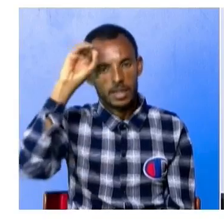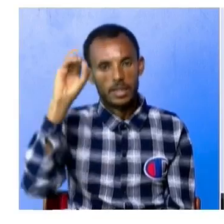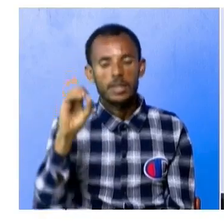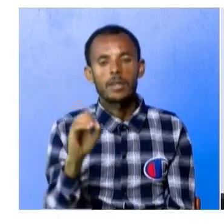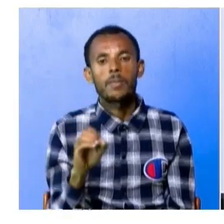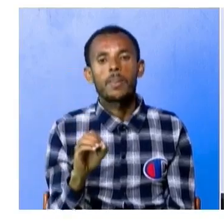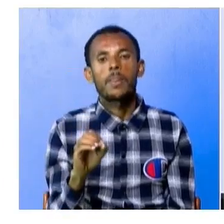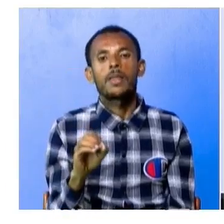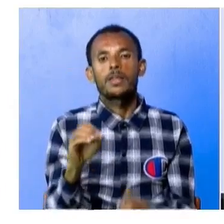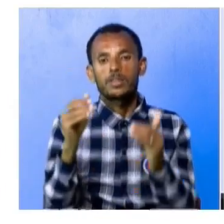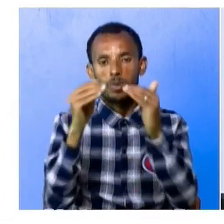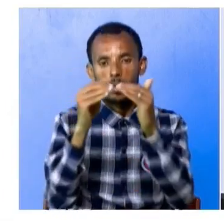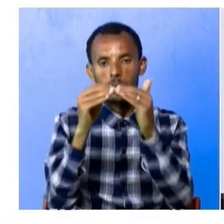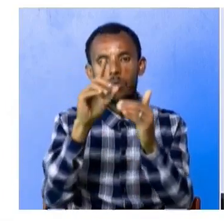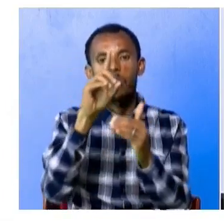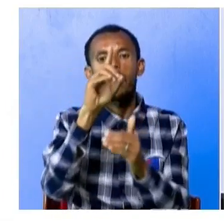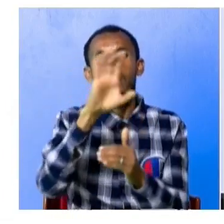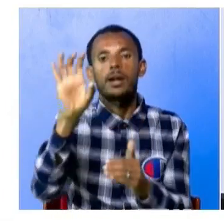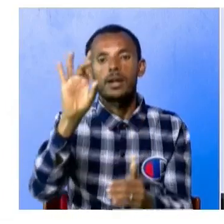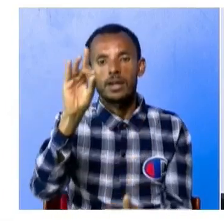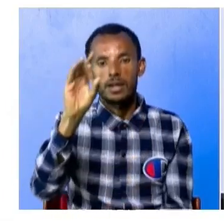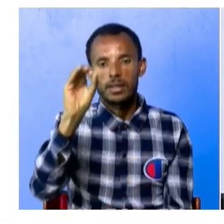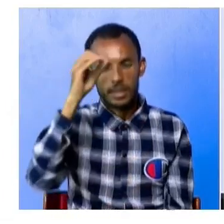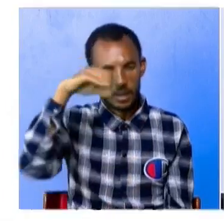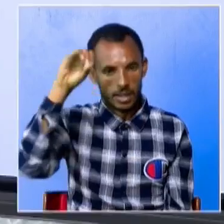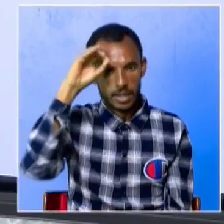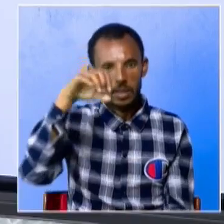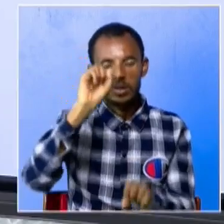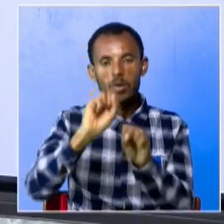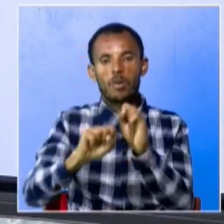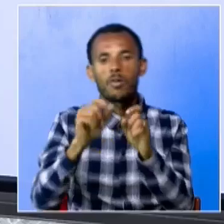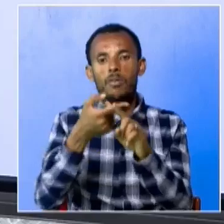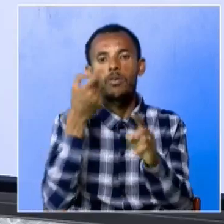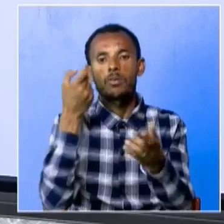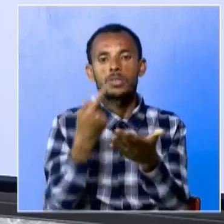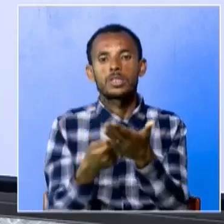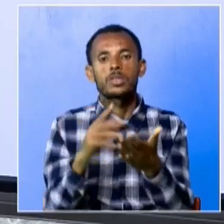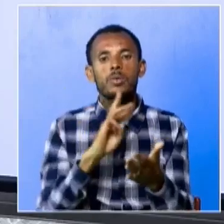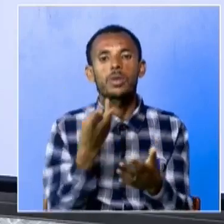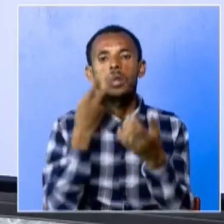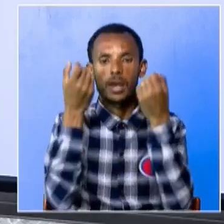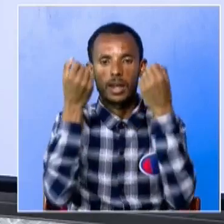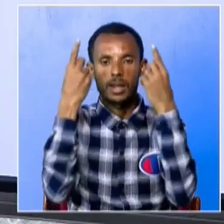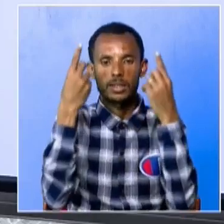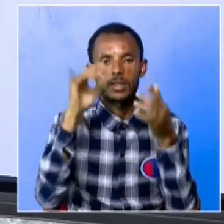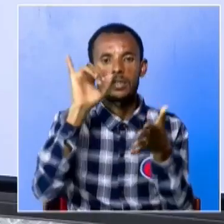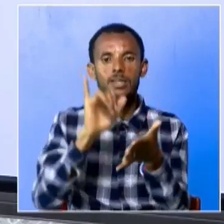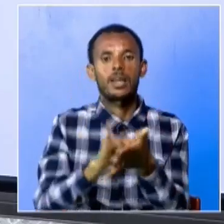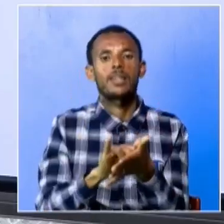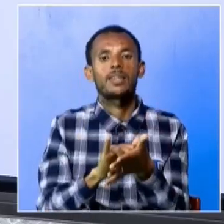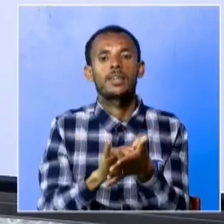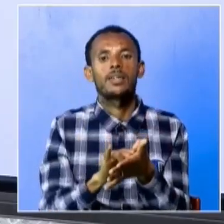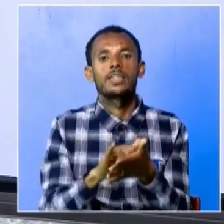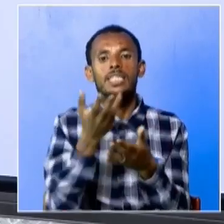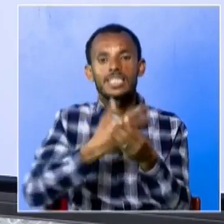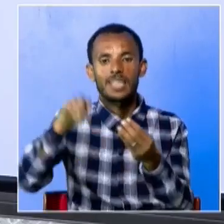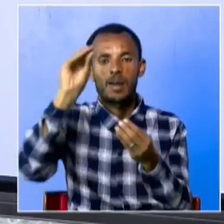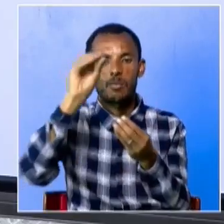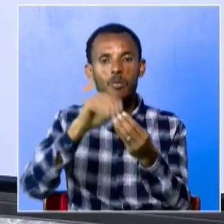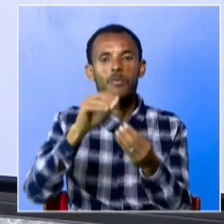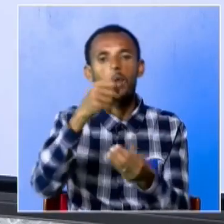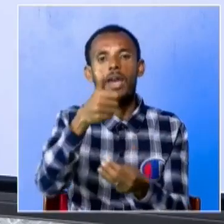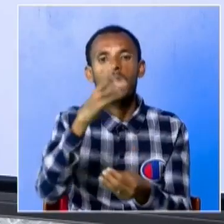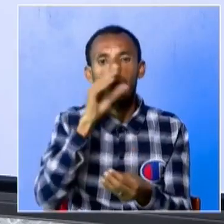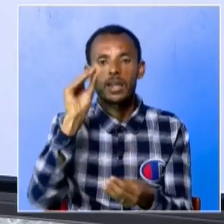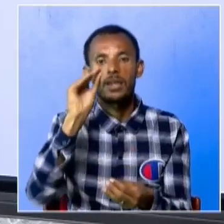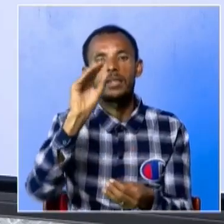is 180 degree. Okay? So from this, we understand that the sum of A